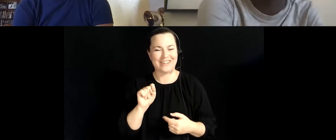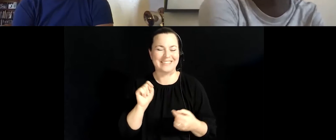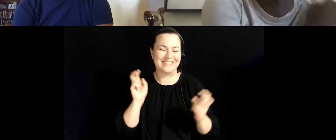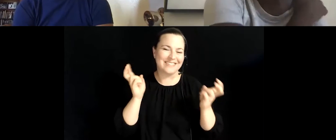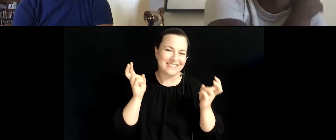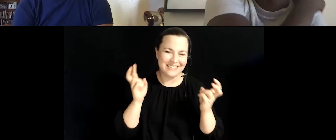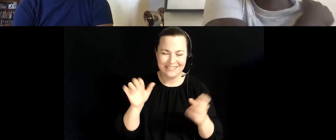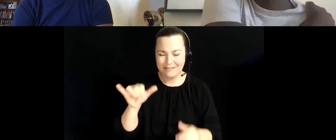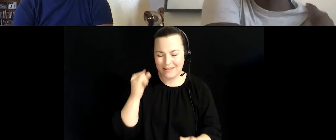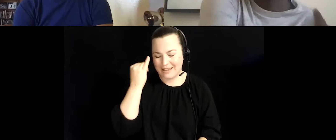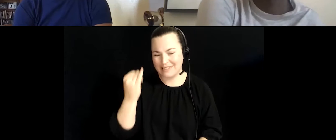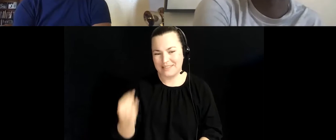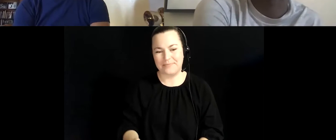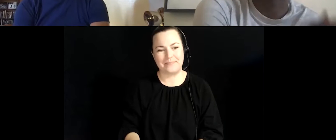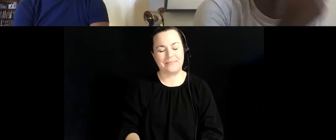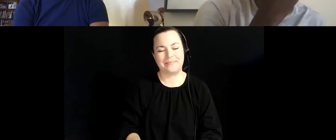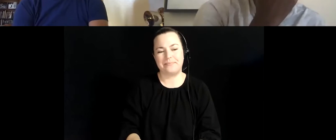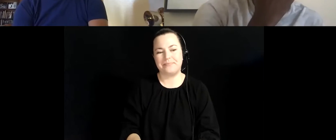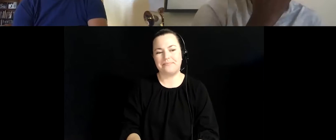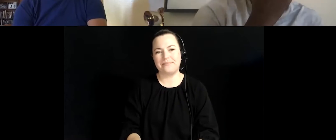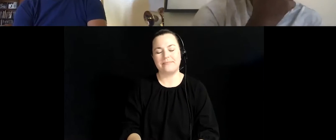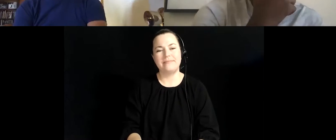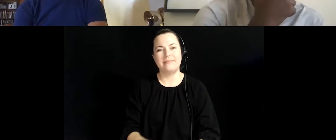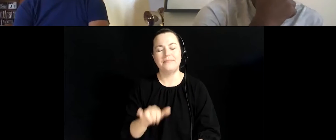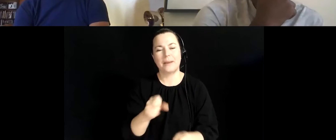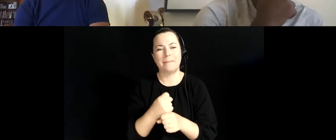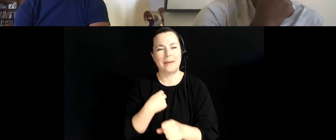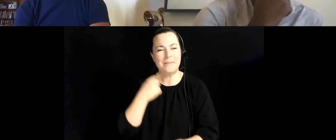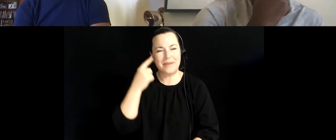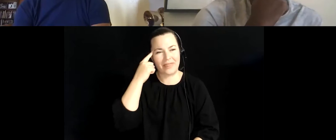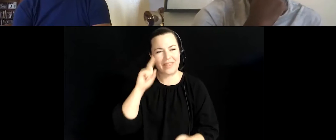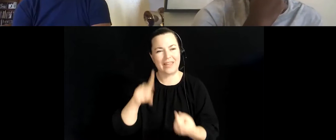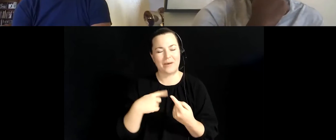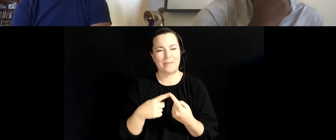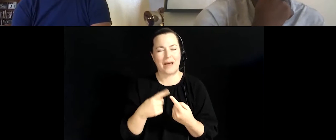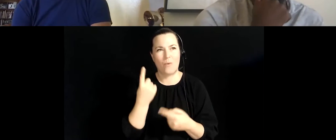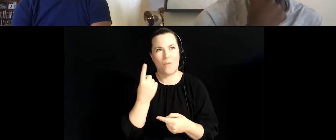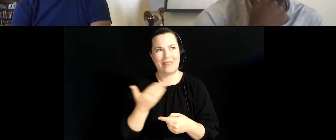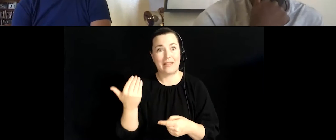I did also, it makes me think about last night I went to a really awesome